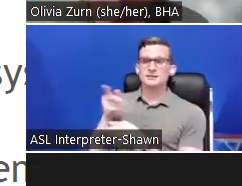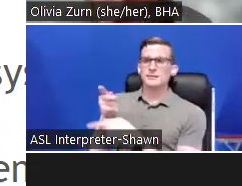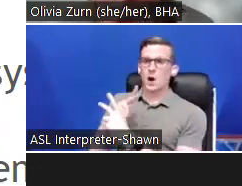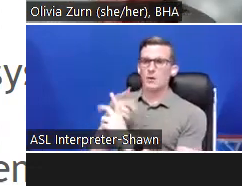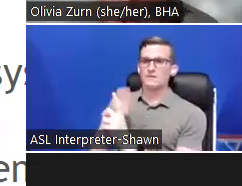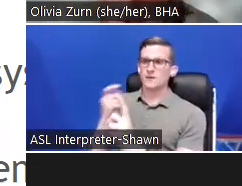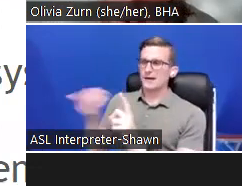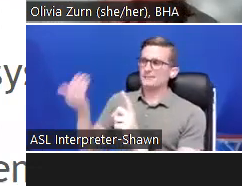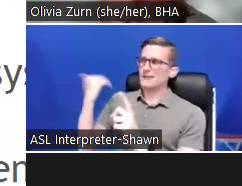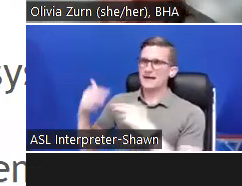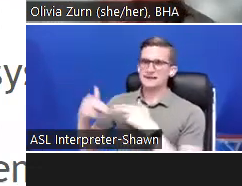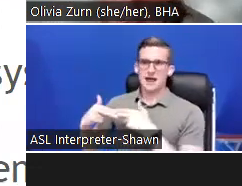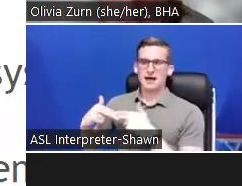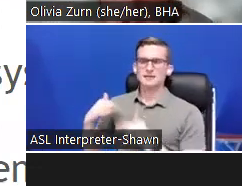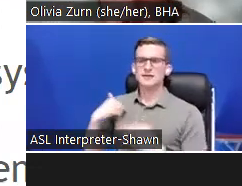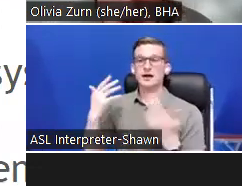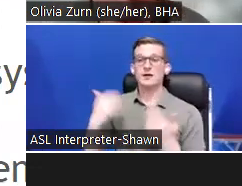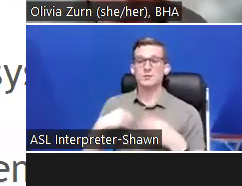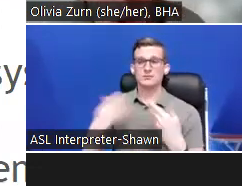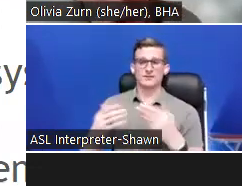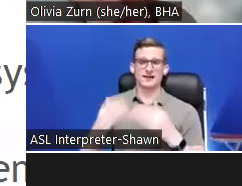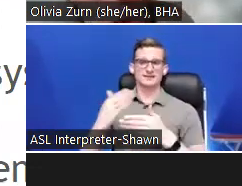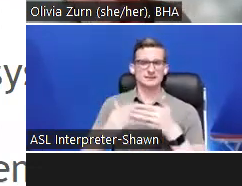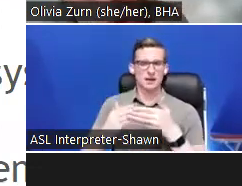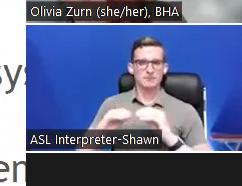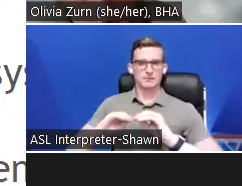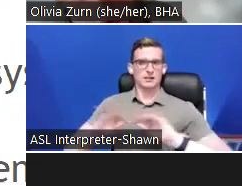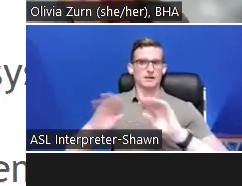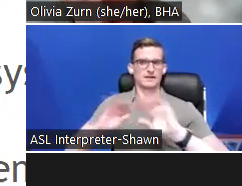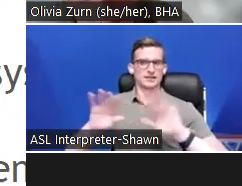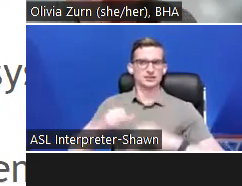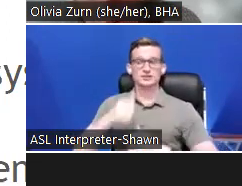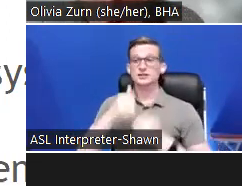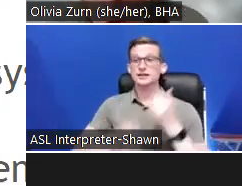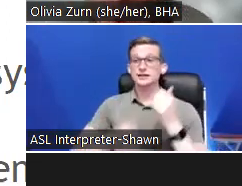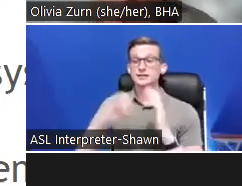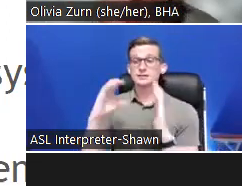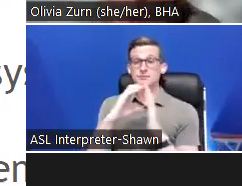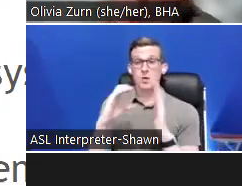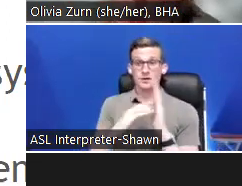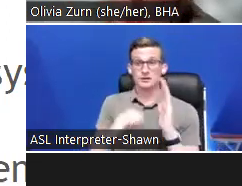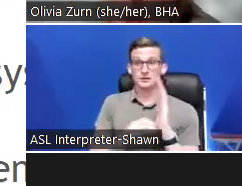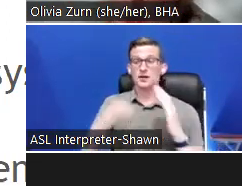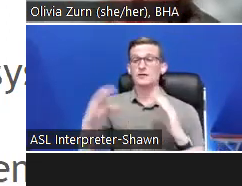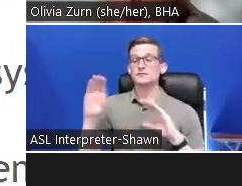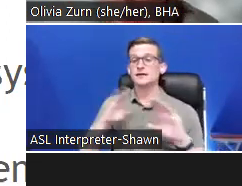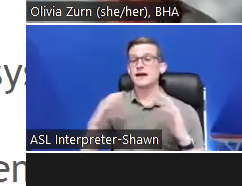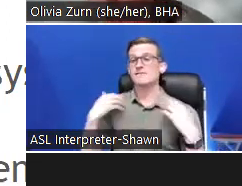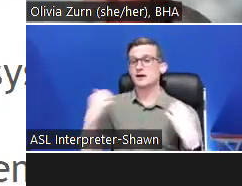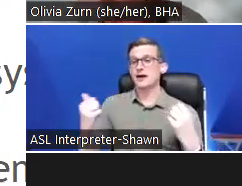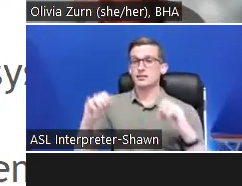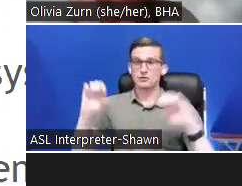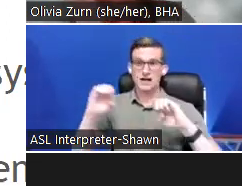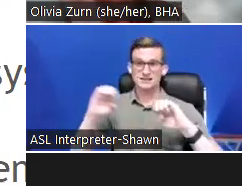some clarification. So each component within the behavioral health crisis response system as a